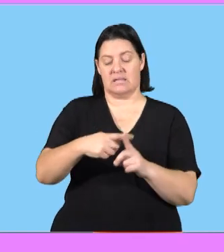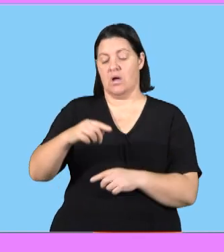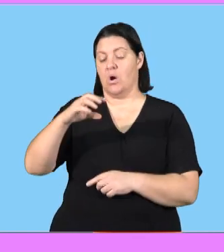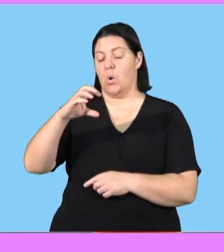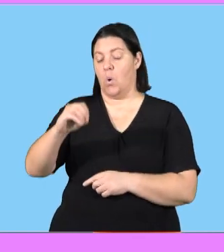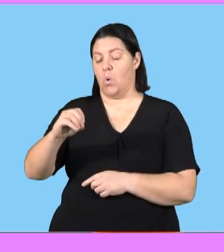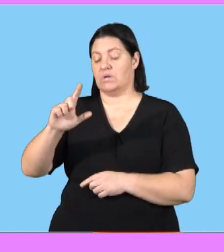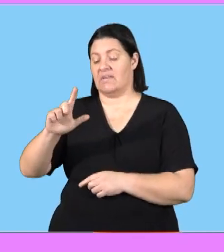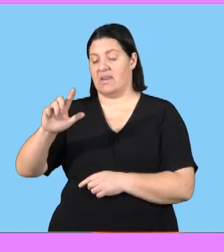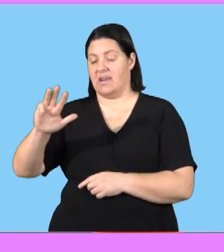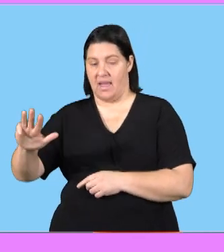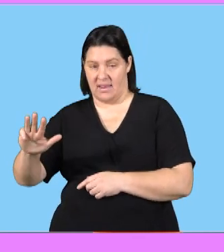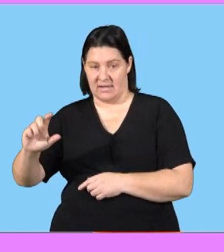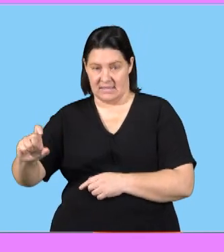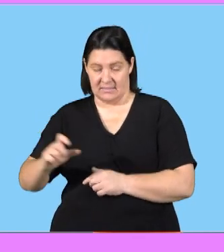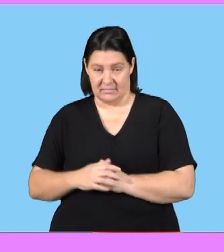plus